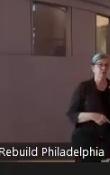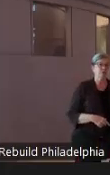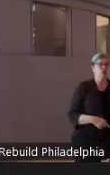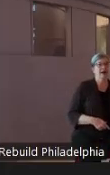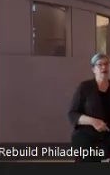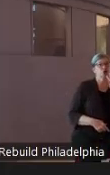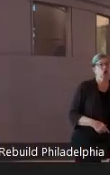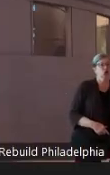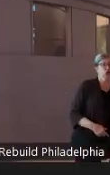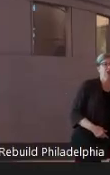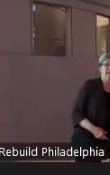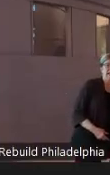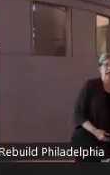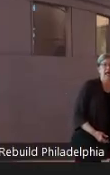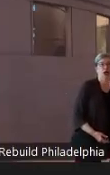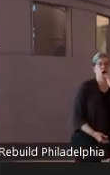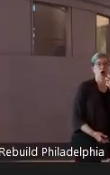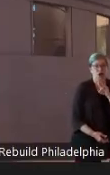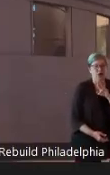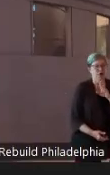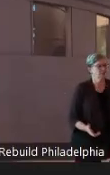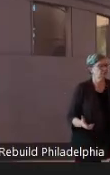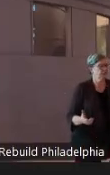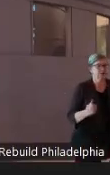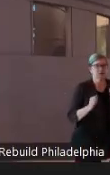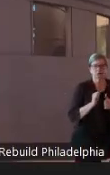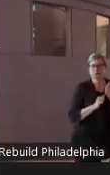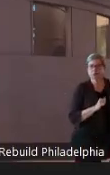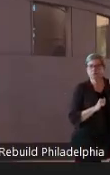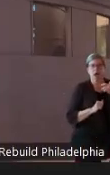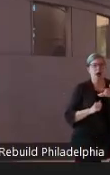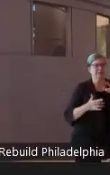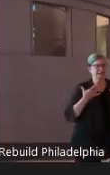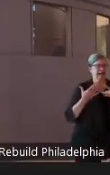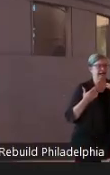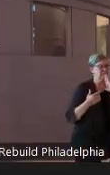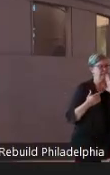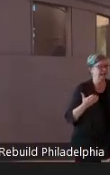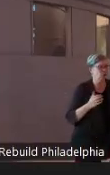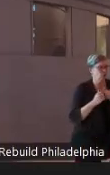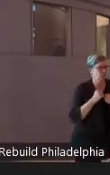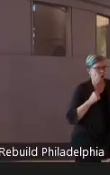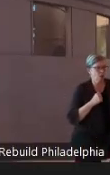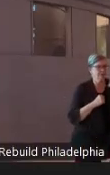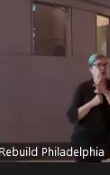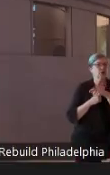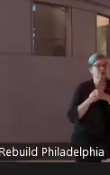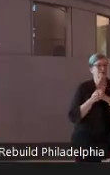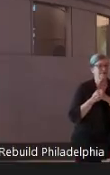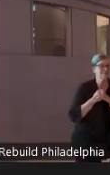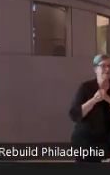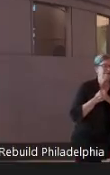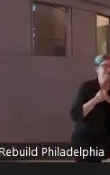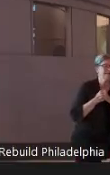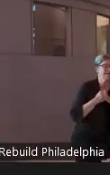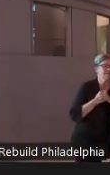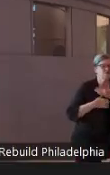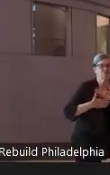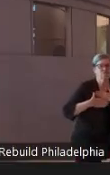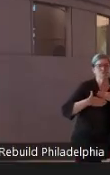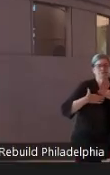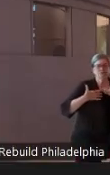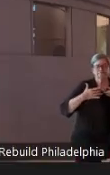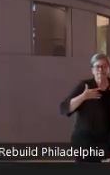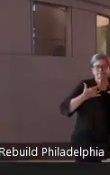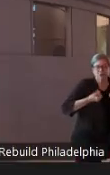her. And more than anything, I'm excited to be here tonight with all of you and excited to share with